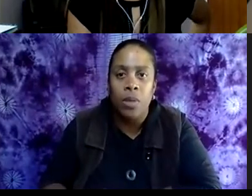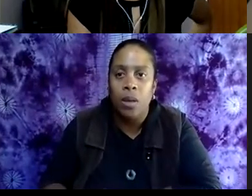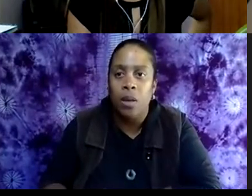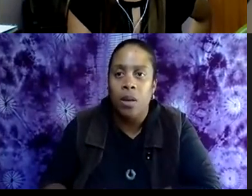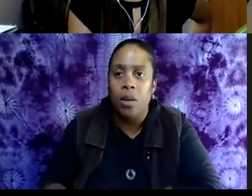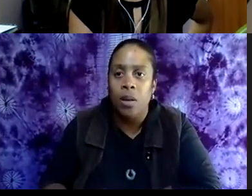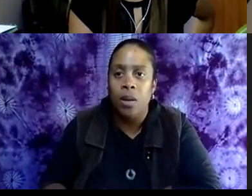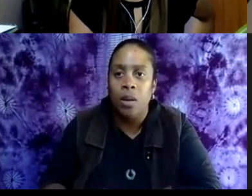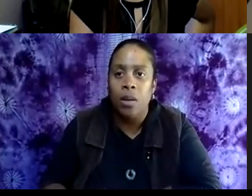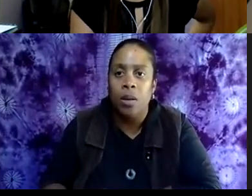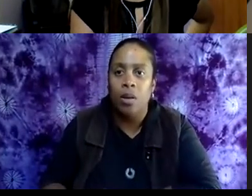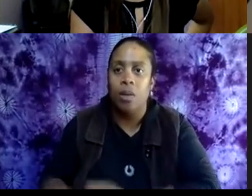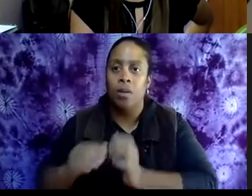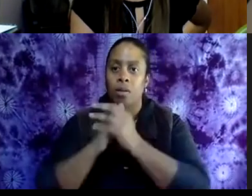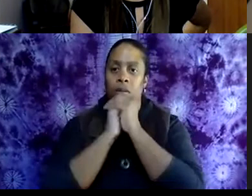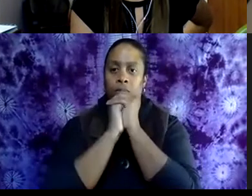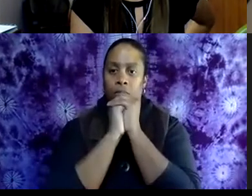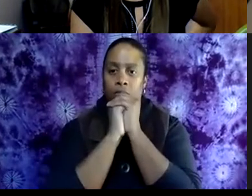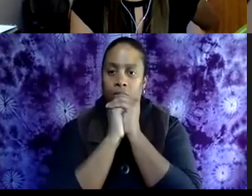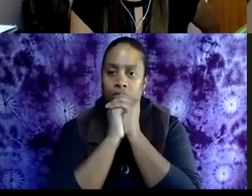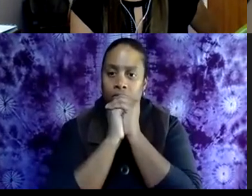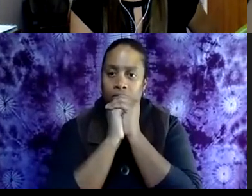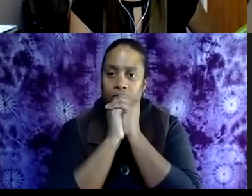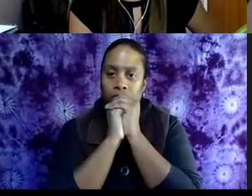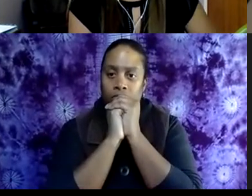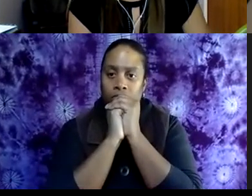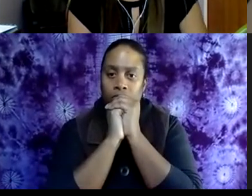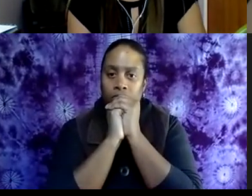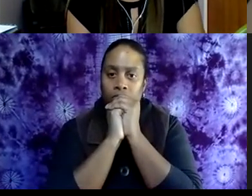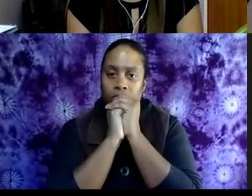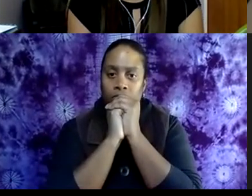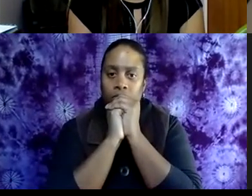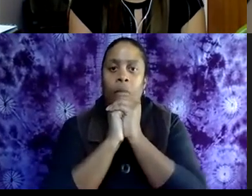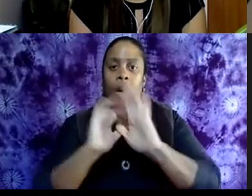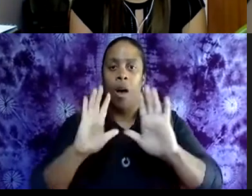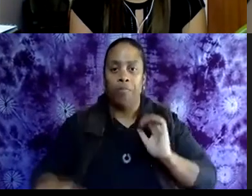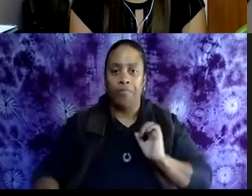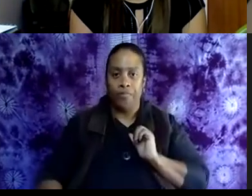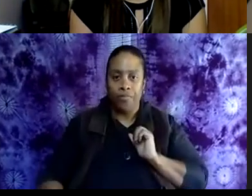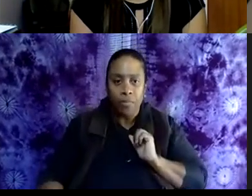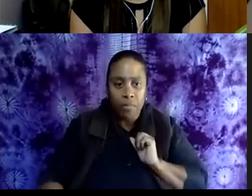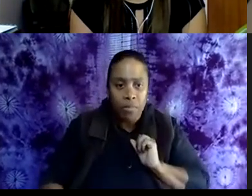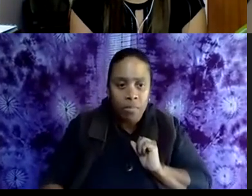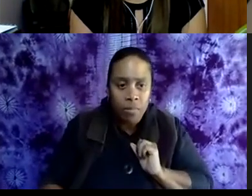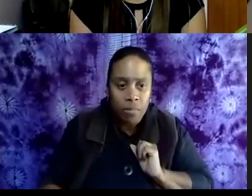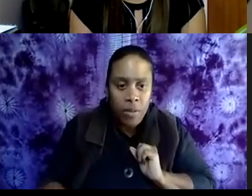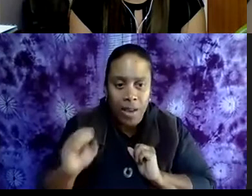you hold on 1 second? Sorry. Oh, wait, maybe just Morgan and Sharon were signing with each other. Who's signing right Sharon, now? are you ready to